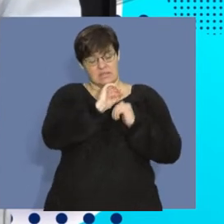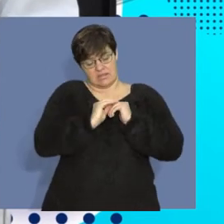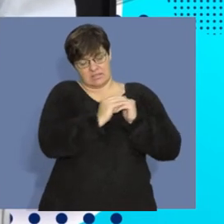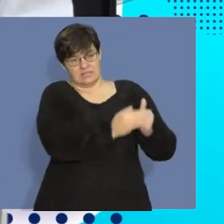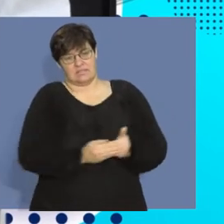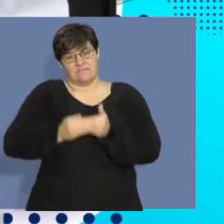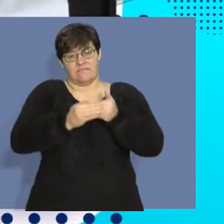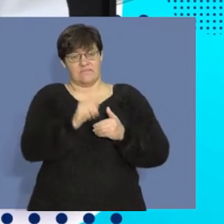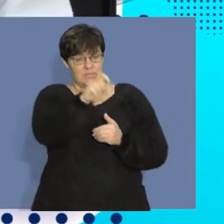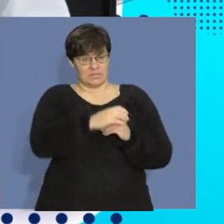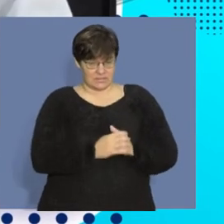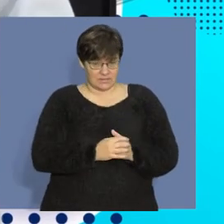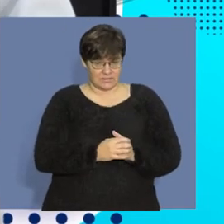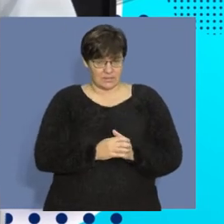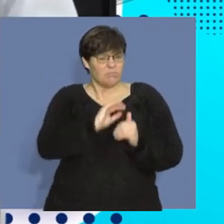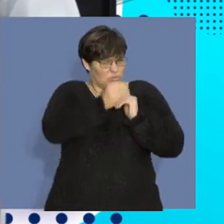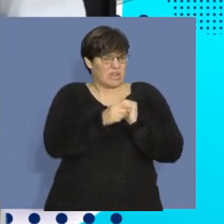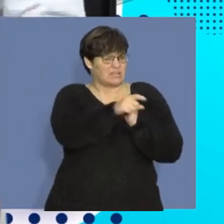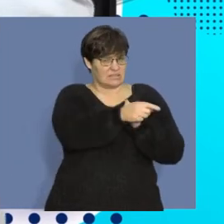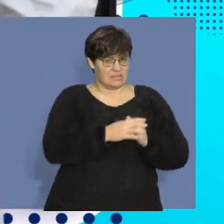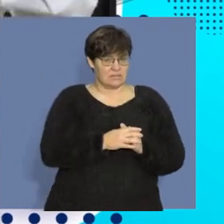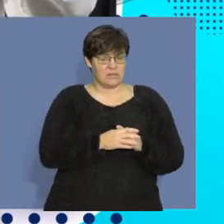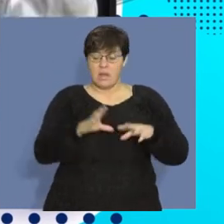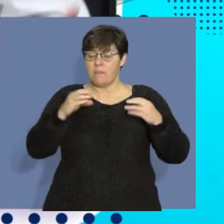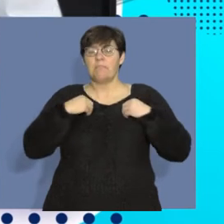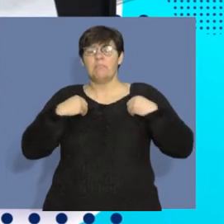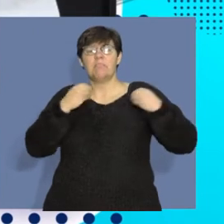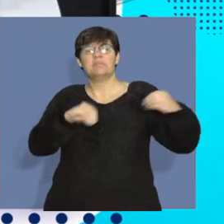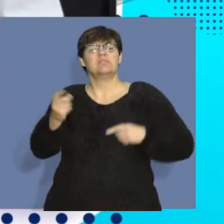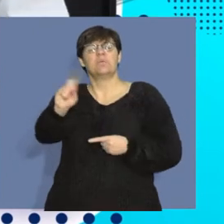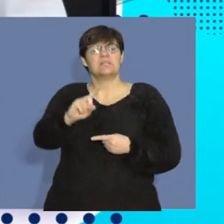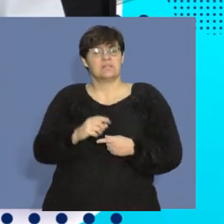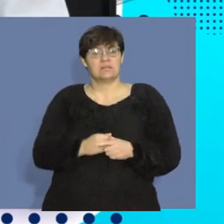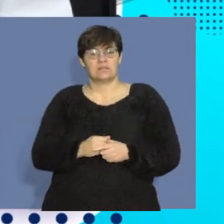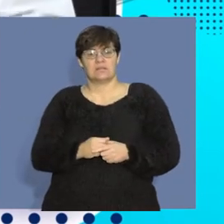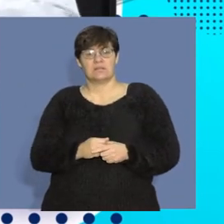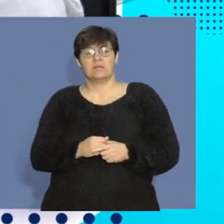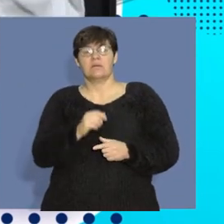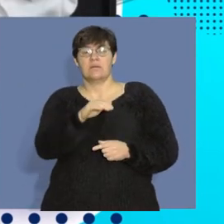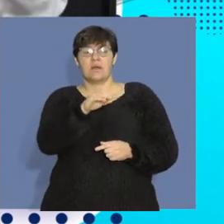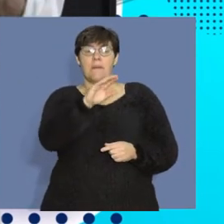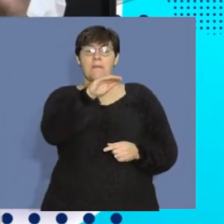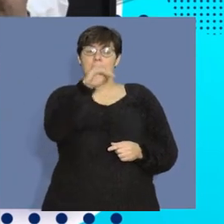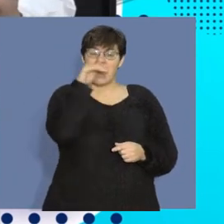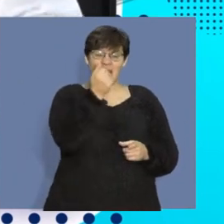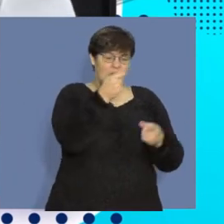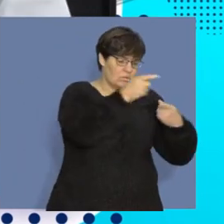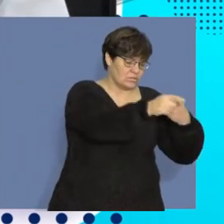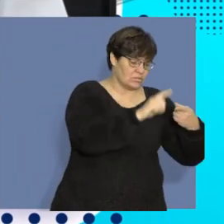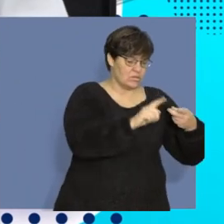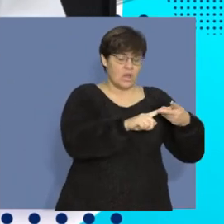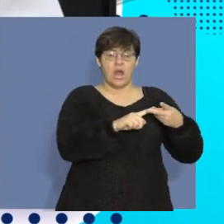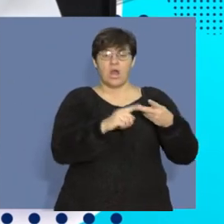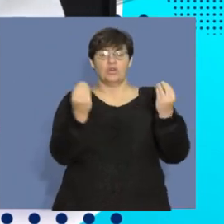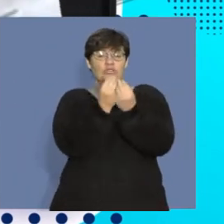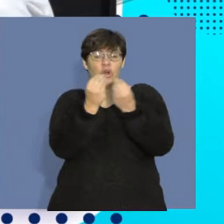a business. Now, obviously, part of the assets of a business would be our bank amount, our